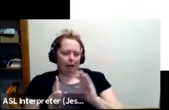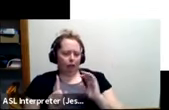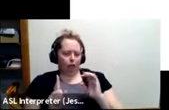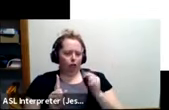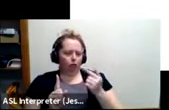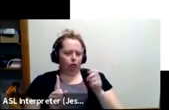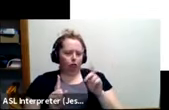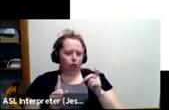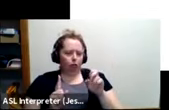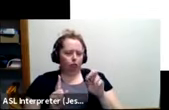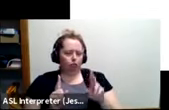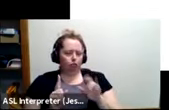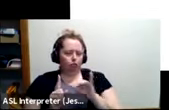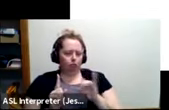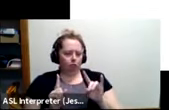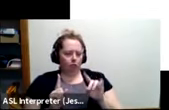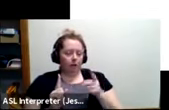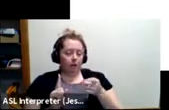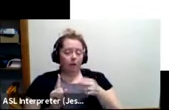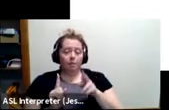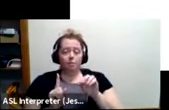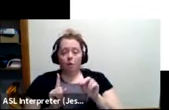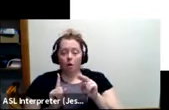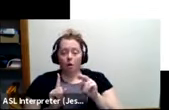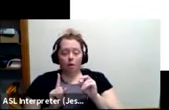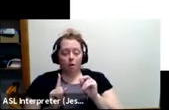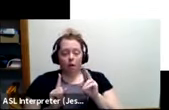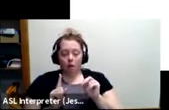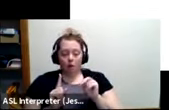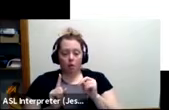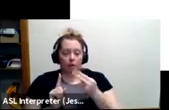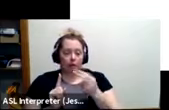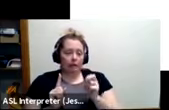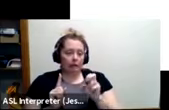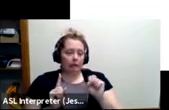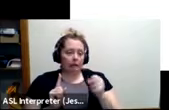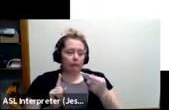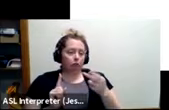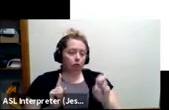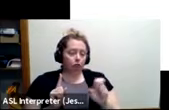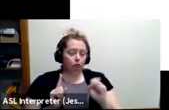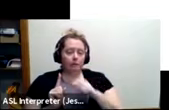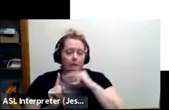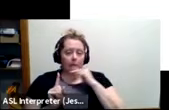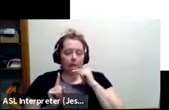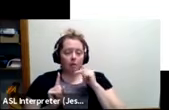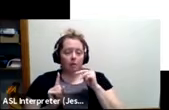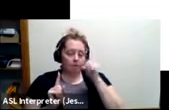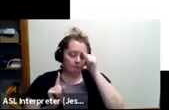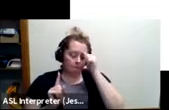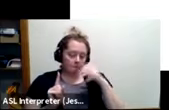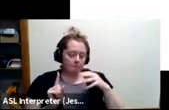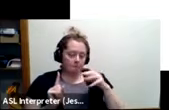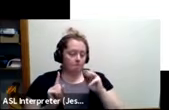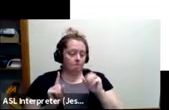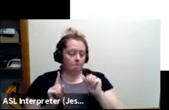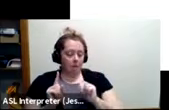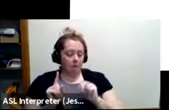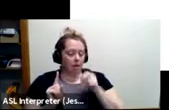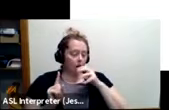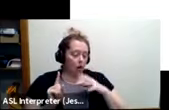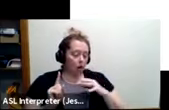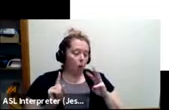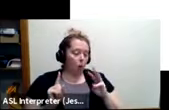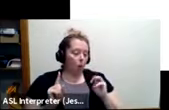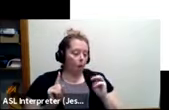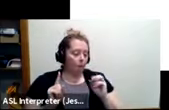a pronoun, he, she, it could be a noun, man, woman, any of the things that